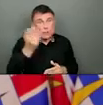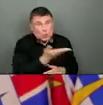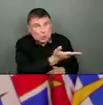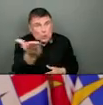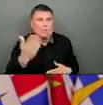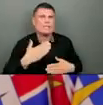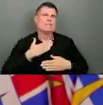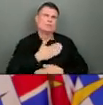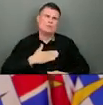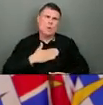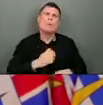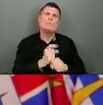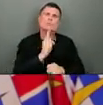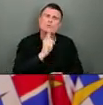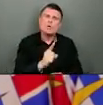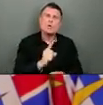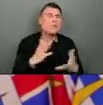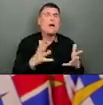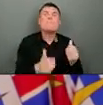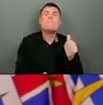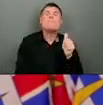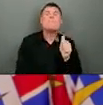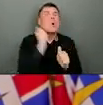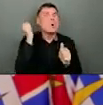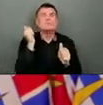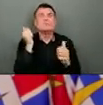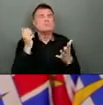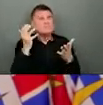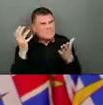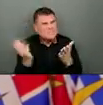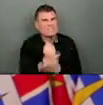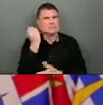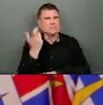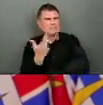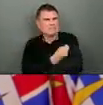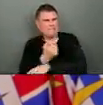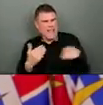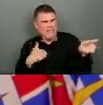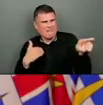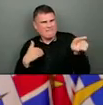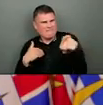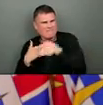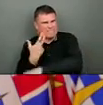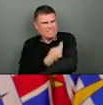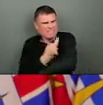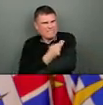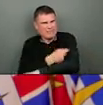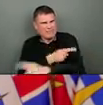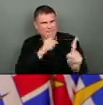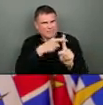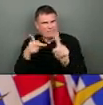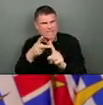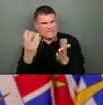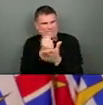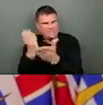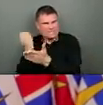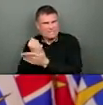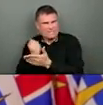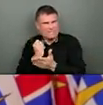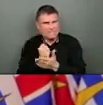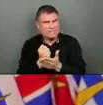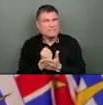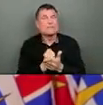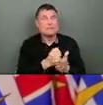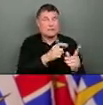possible are protected, and then we'll monitor to make sure that this protection is long-lasting. So I encourage everyone to start the summer